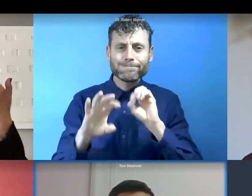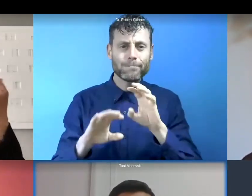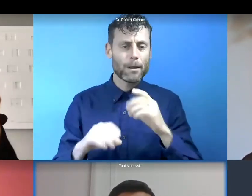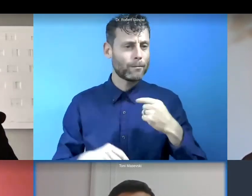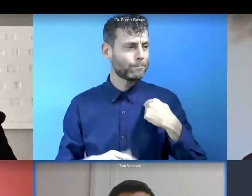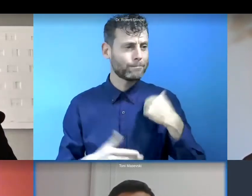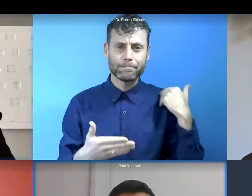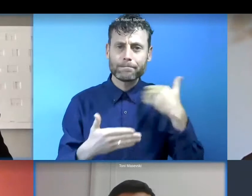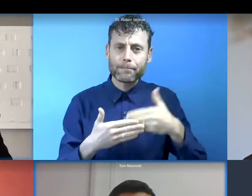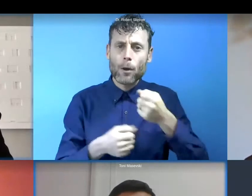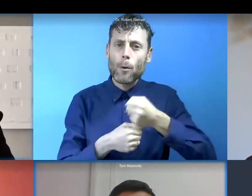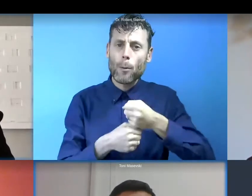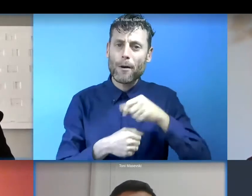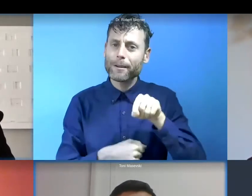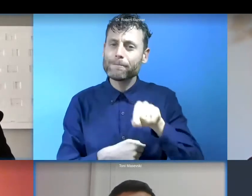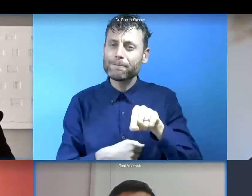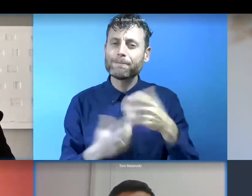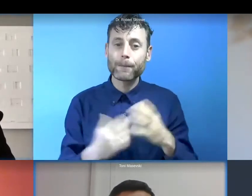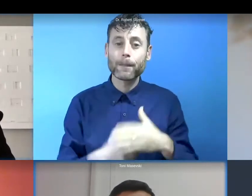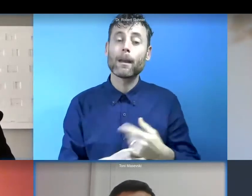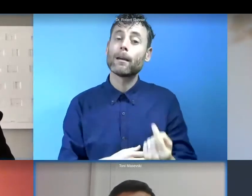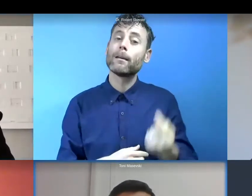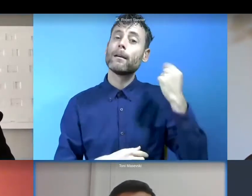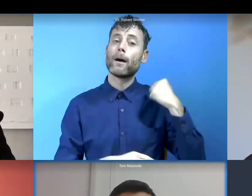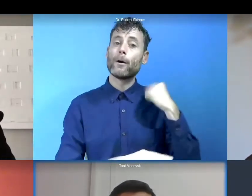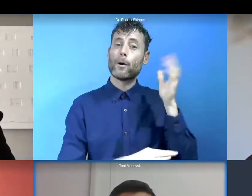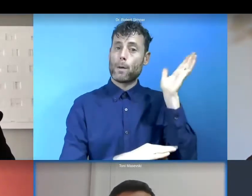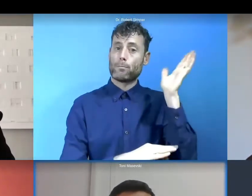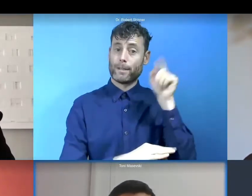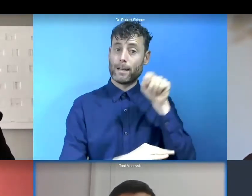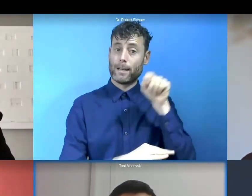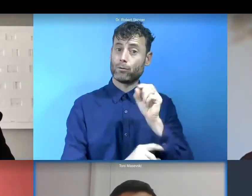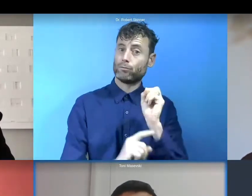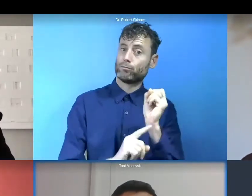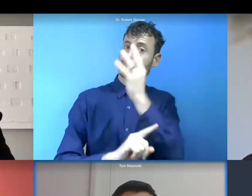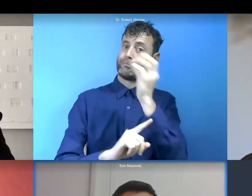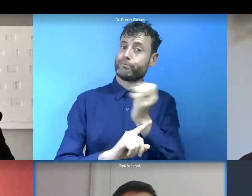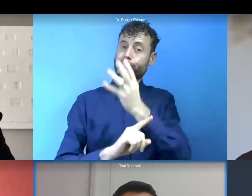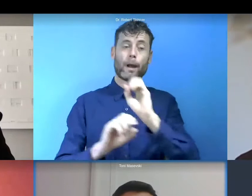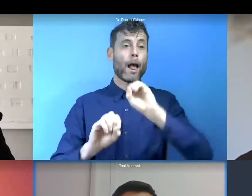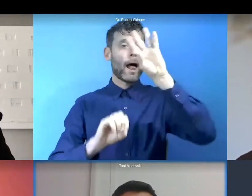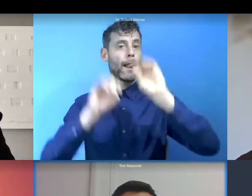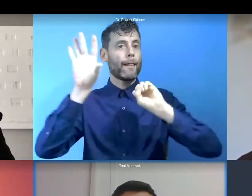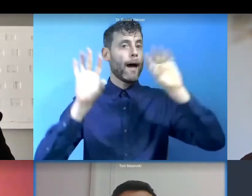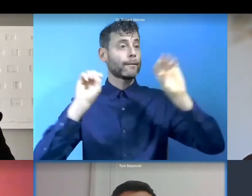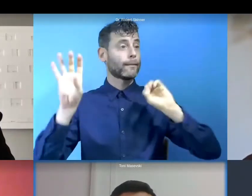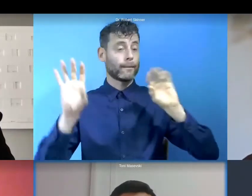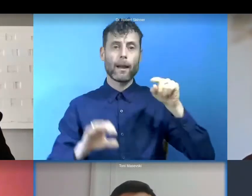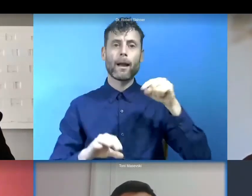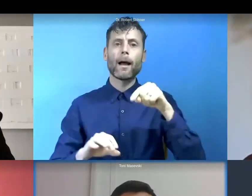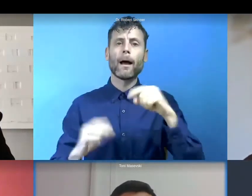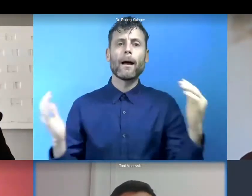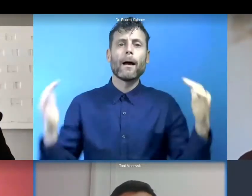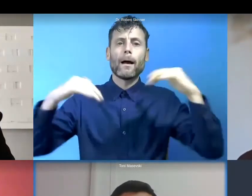previous presentation, the Skopje Light Art District as an event brought actually a new